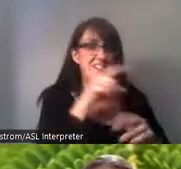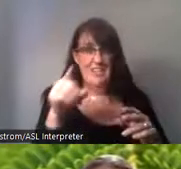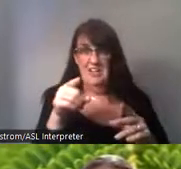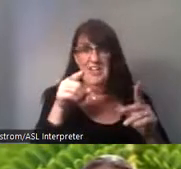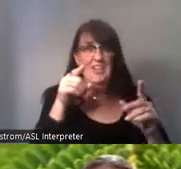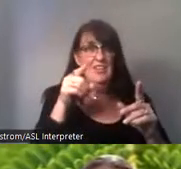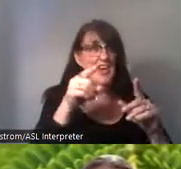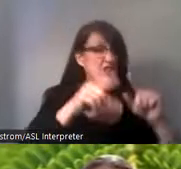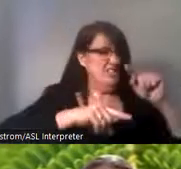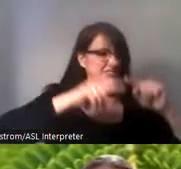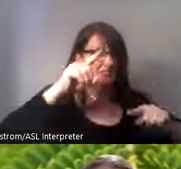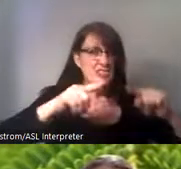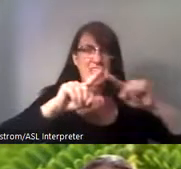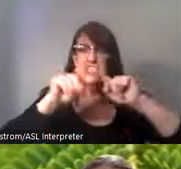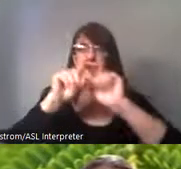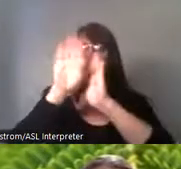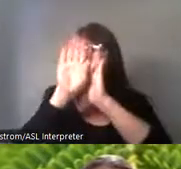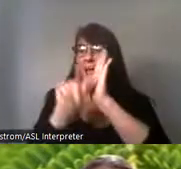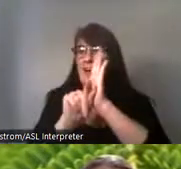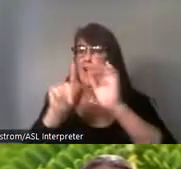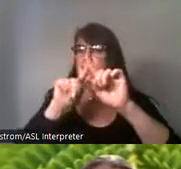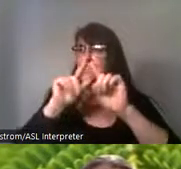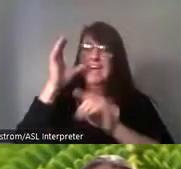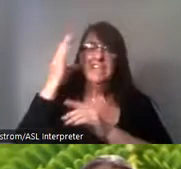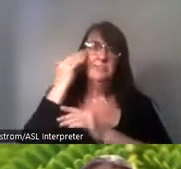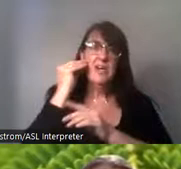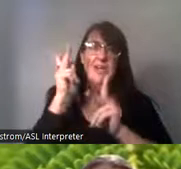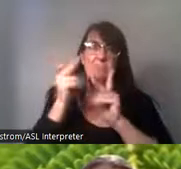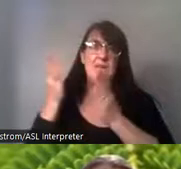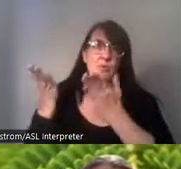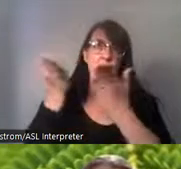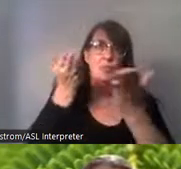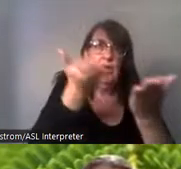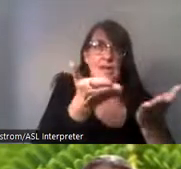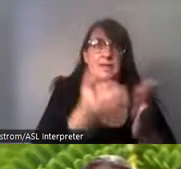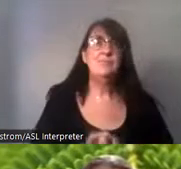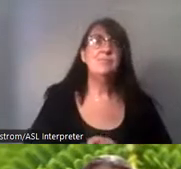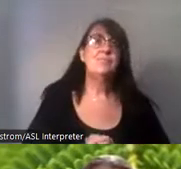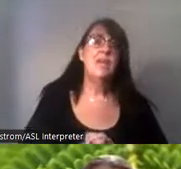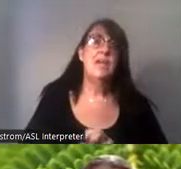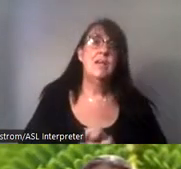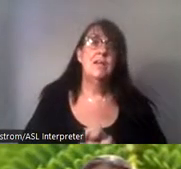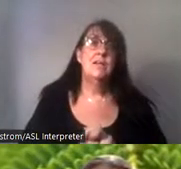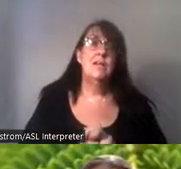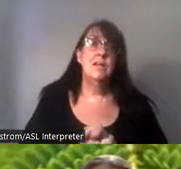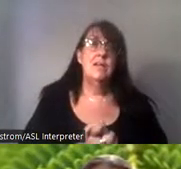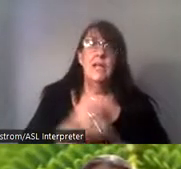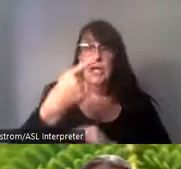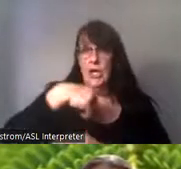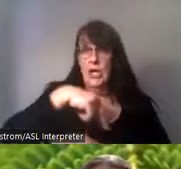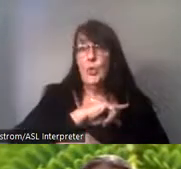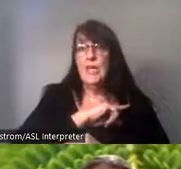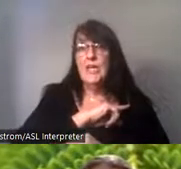a diversity of backgrounds and experiences that everyone brings to the table here. So I think we